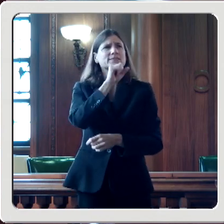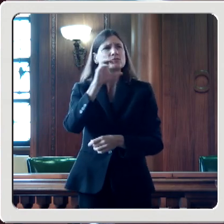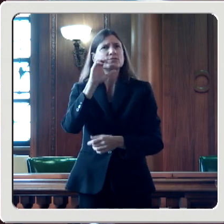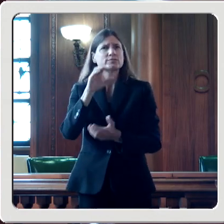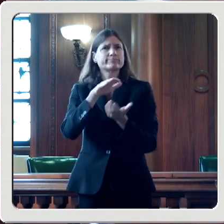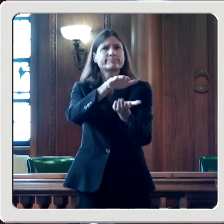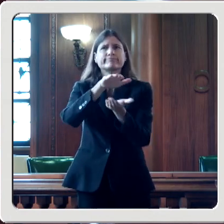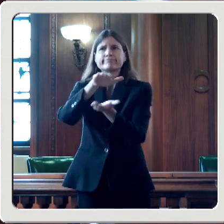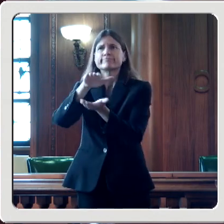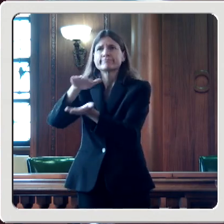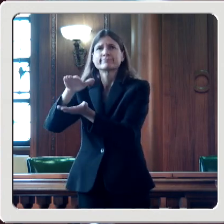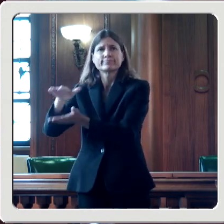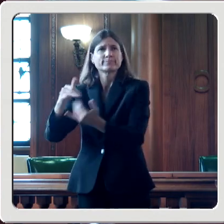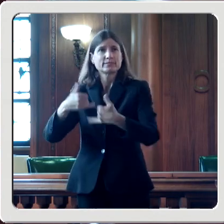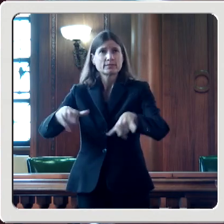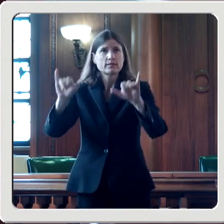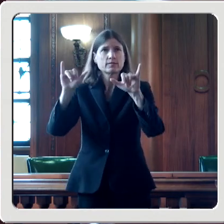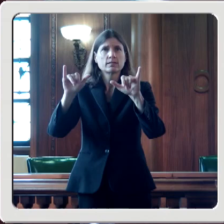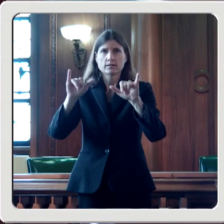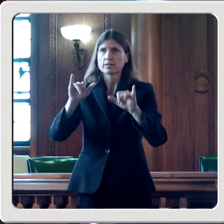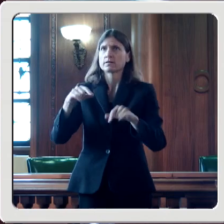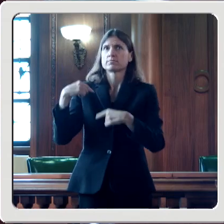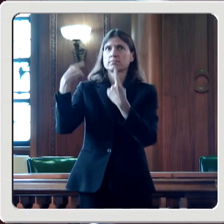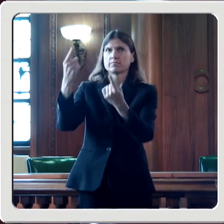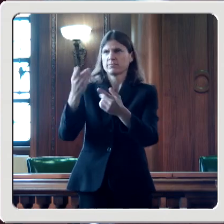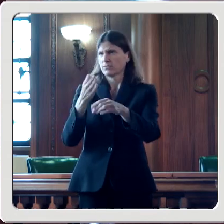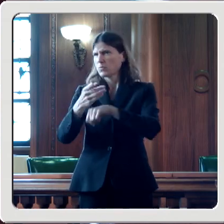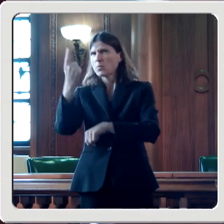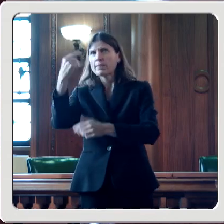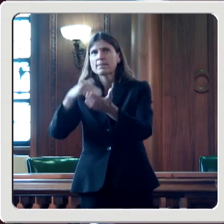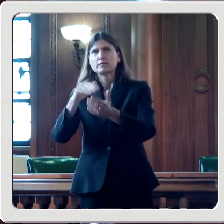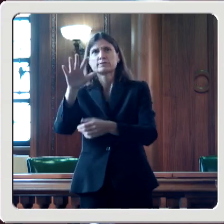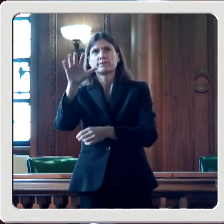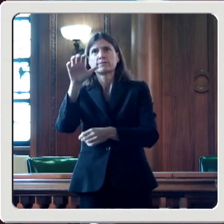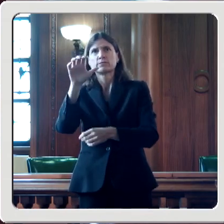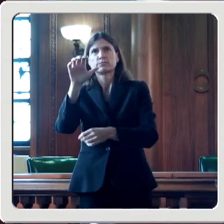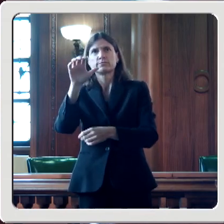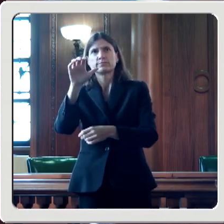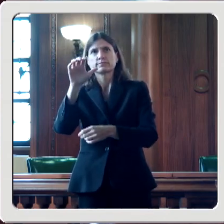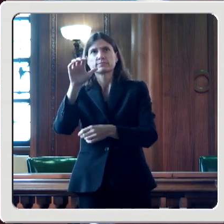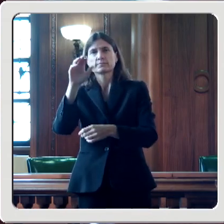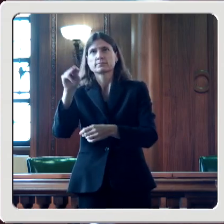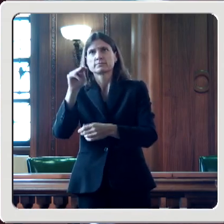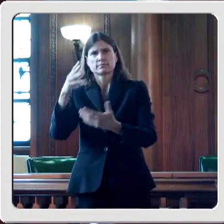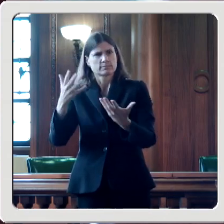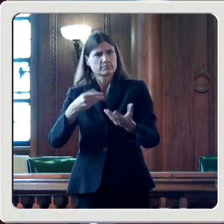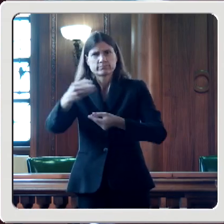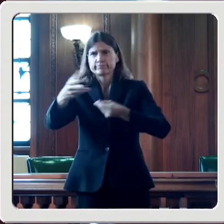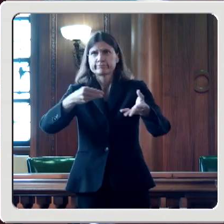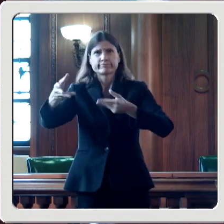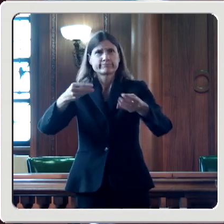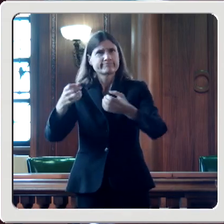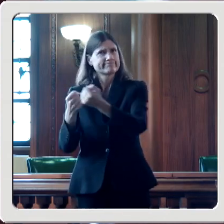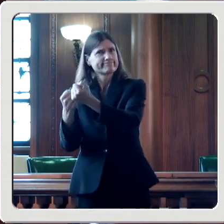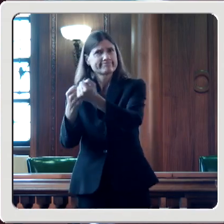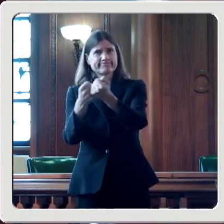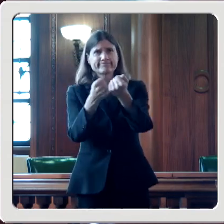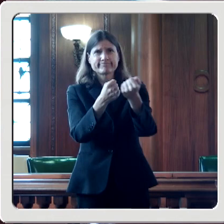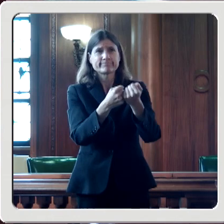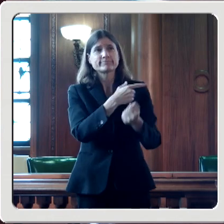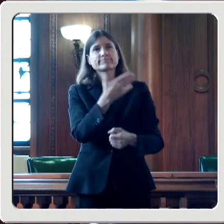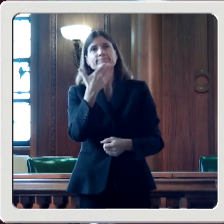1,700 on that. I want to thank Commissioner Helen Carlton-Harris, and I want to